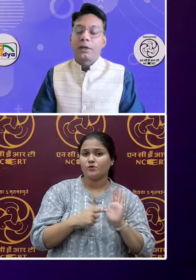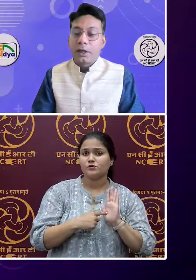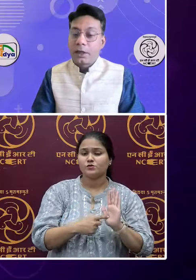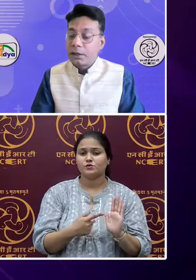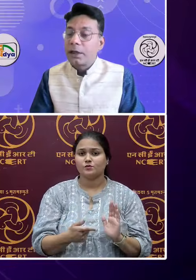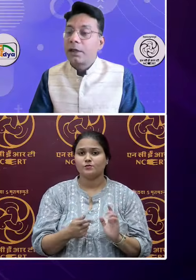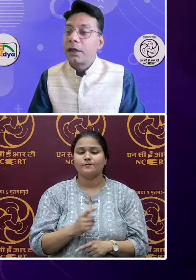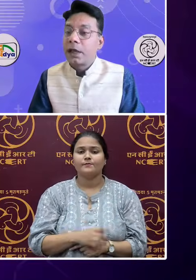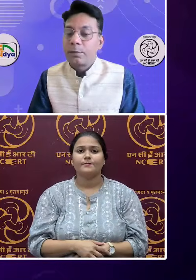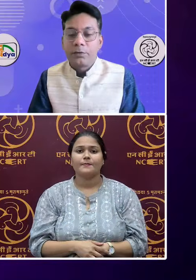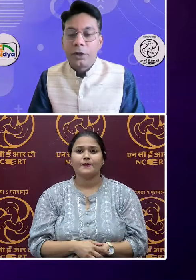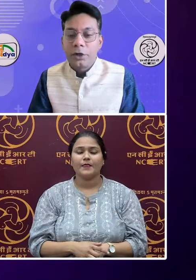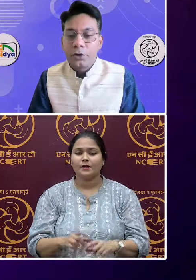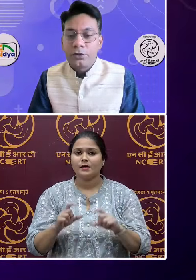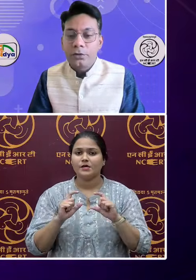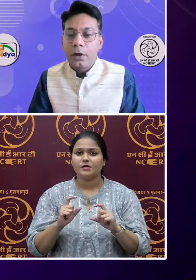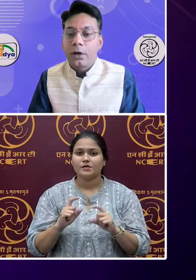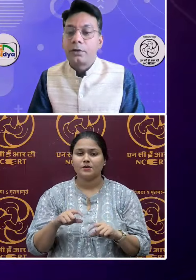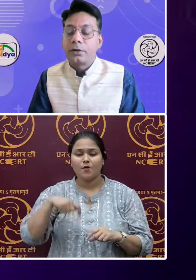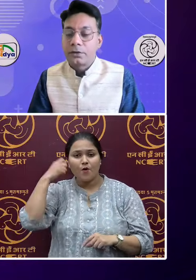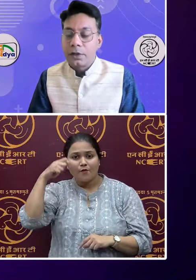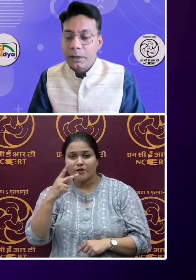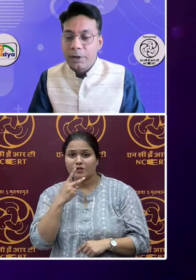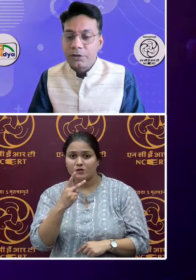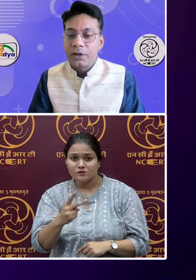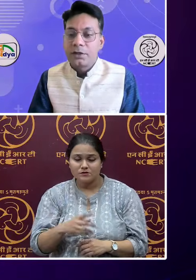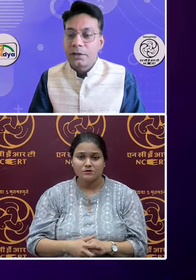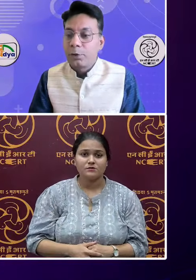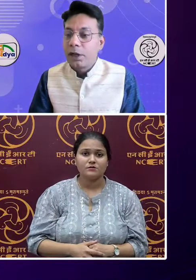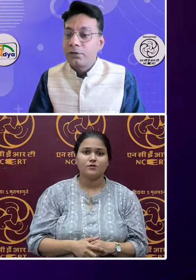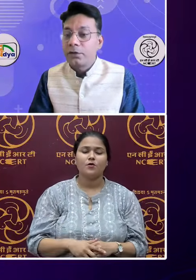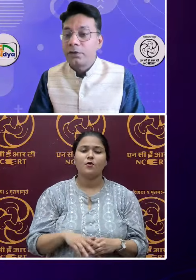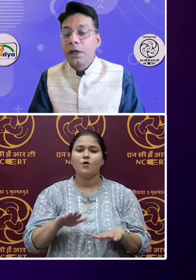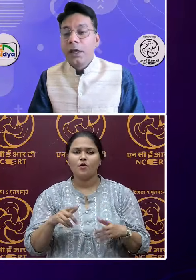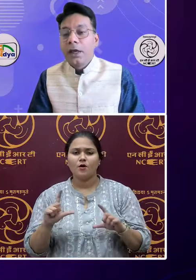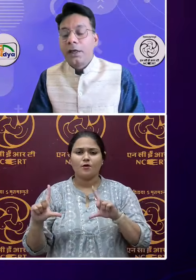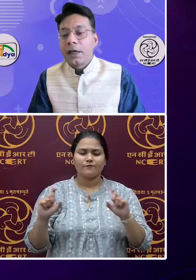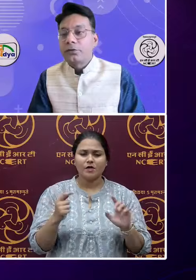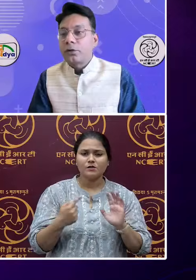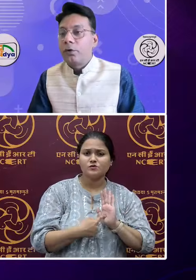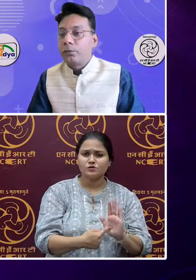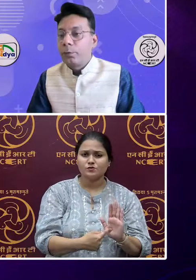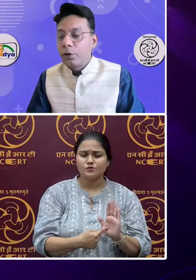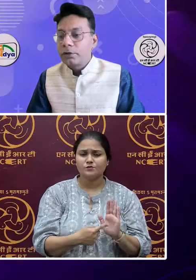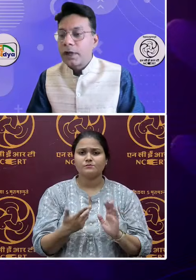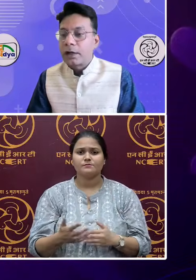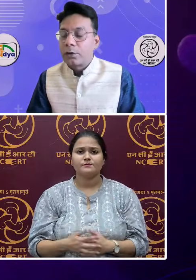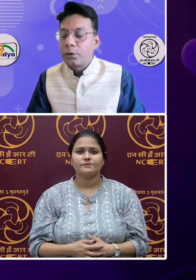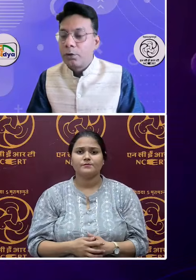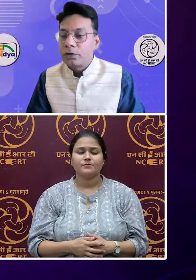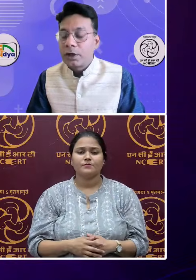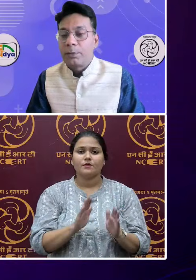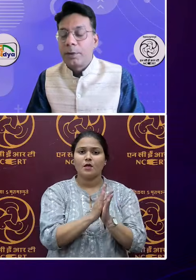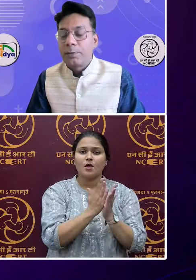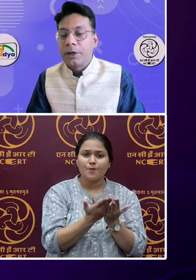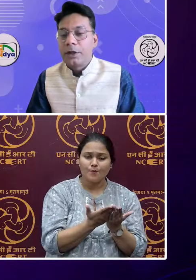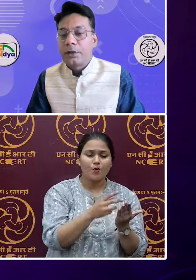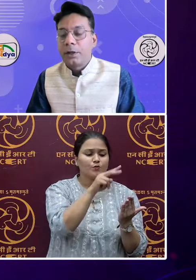care by videos or animation simulations. In case of books or